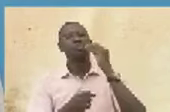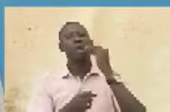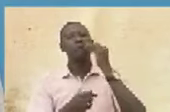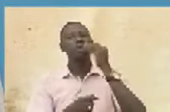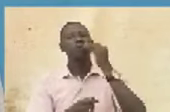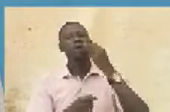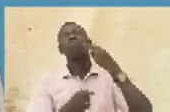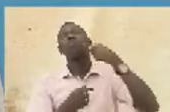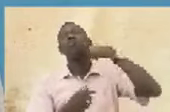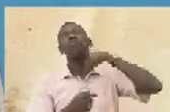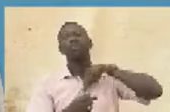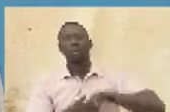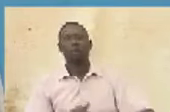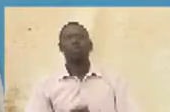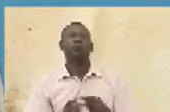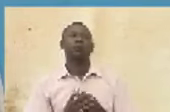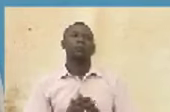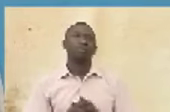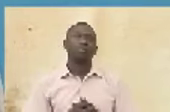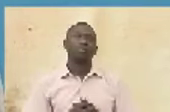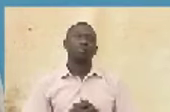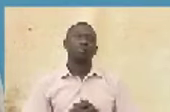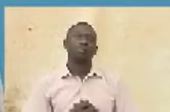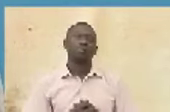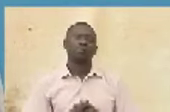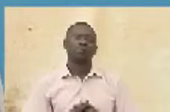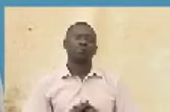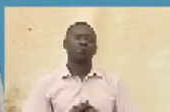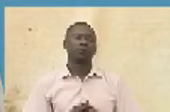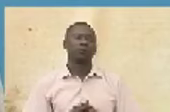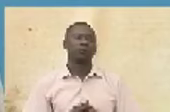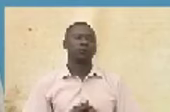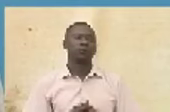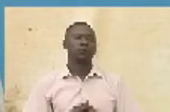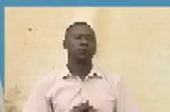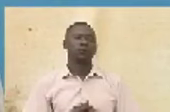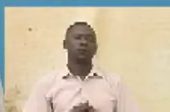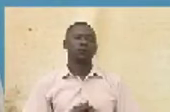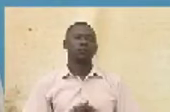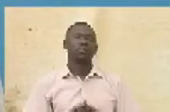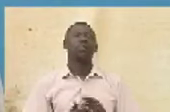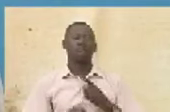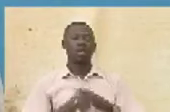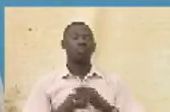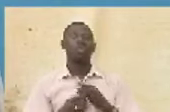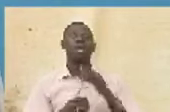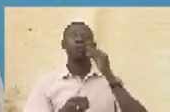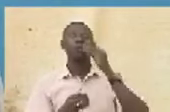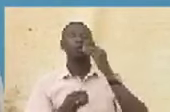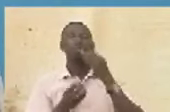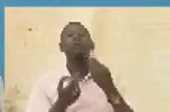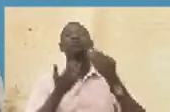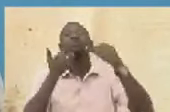You have to chew it until you can swallow it. Then you swallow it.